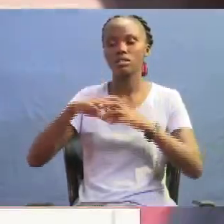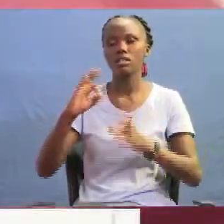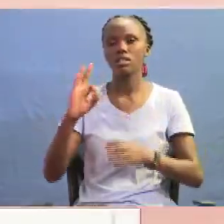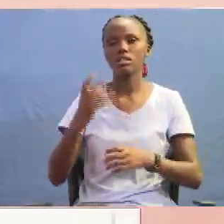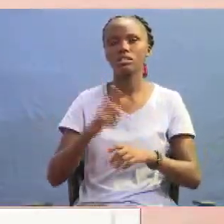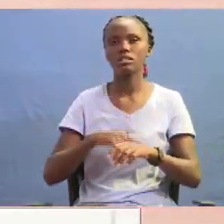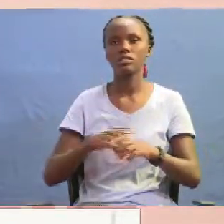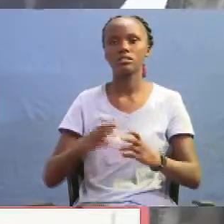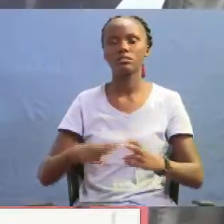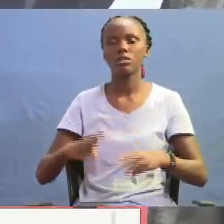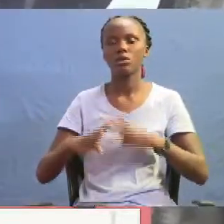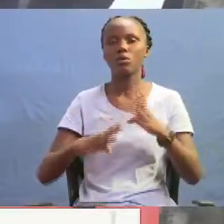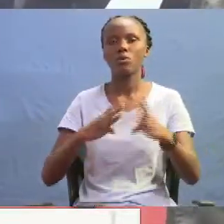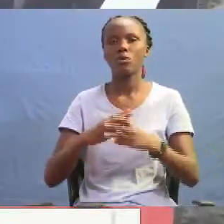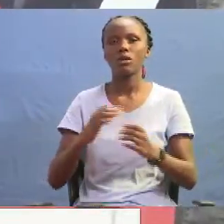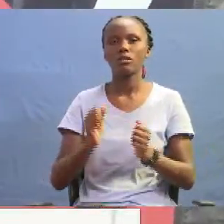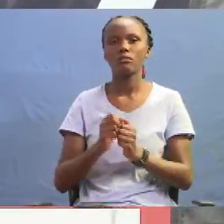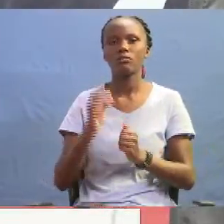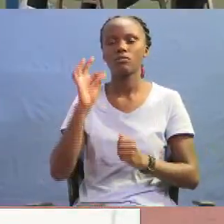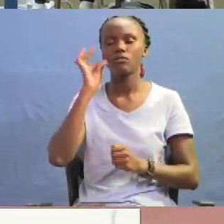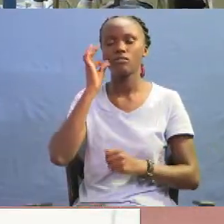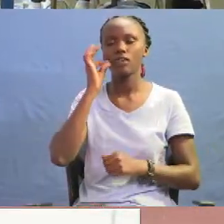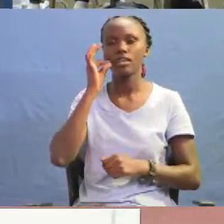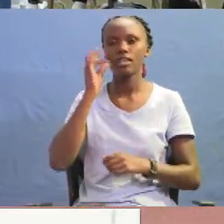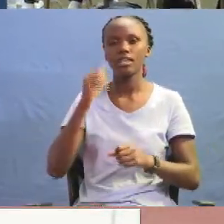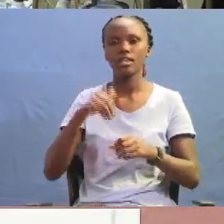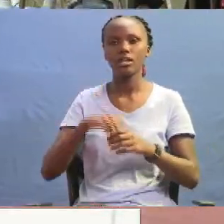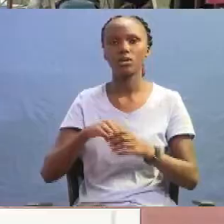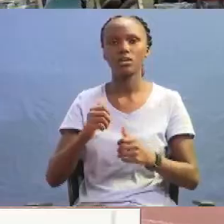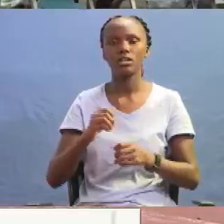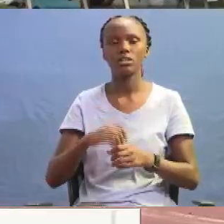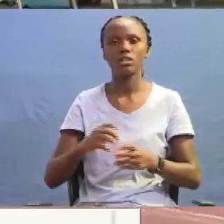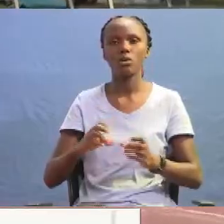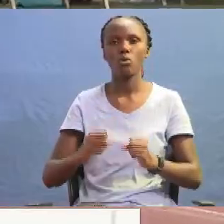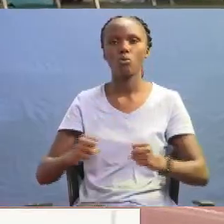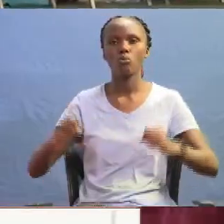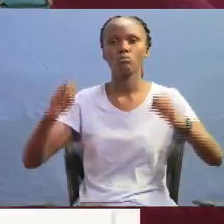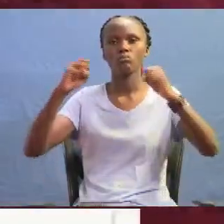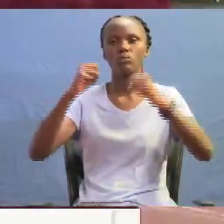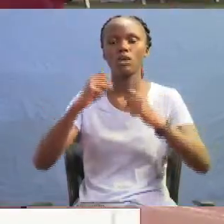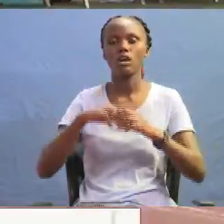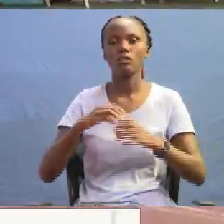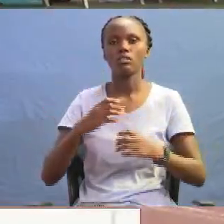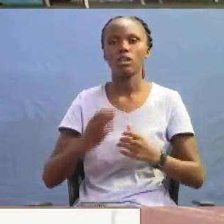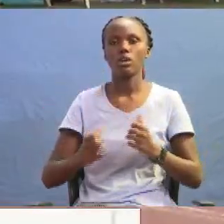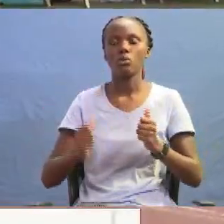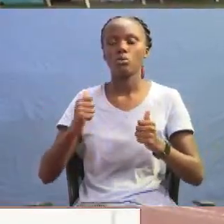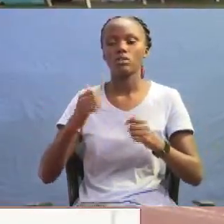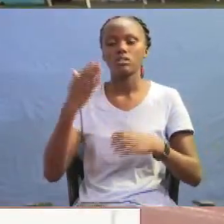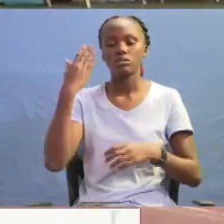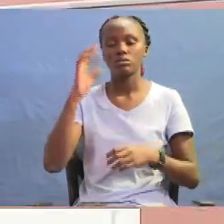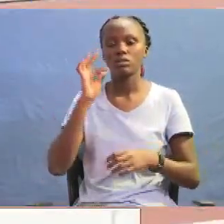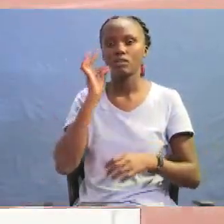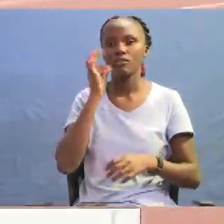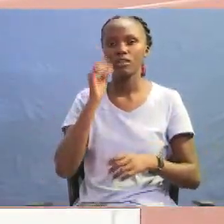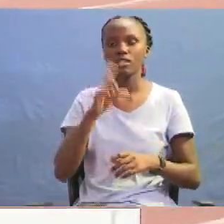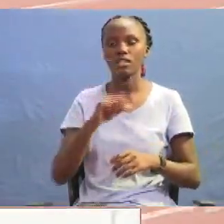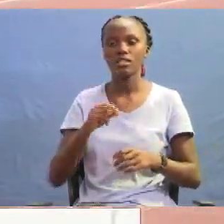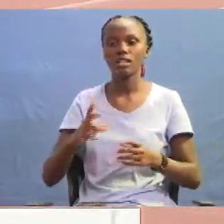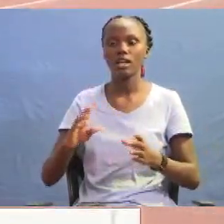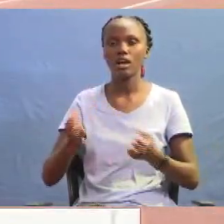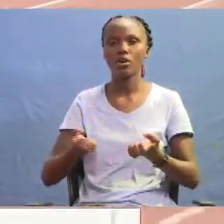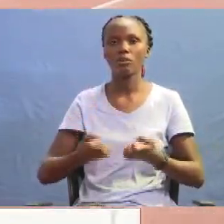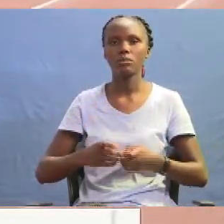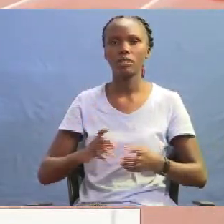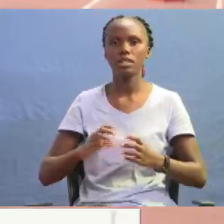Olympic and world champion Faith Kipyegon, in their quest for medal glory. For Faith Kipyegon, time is ripe to give yet